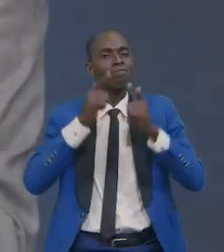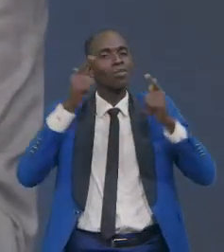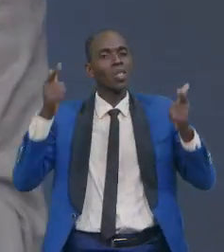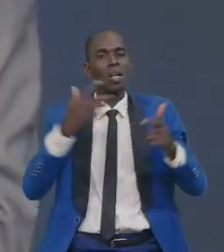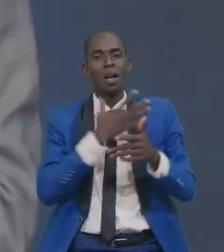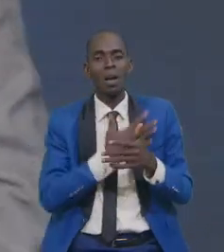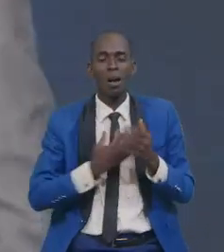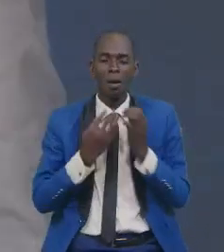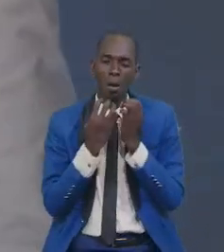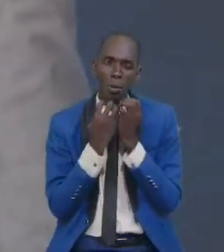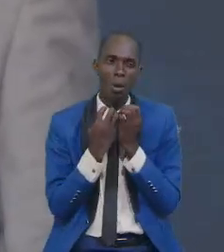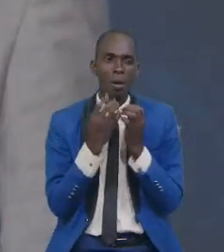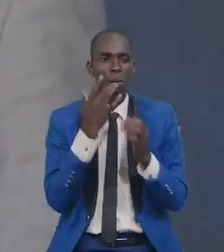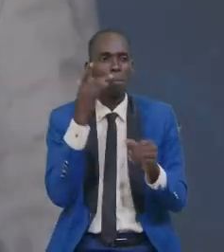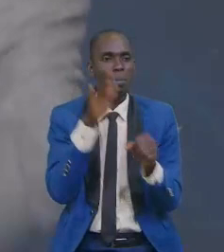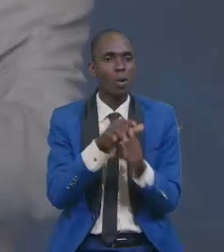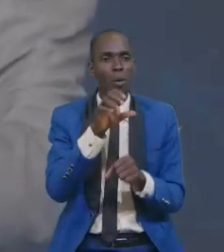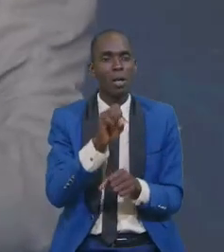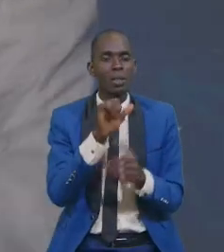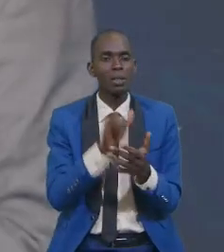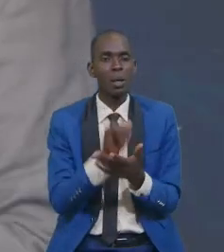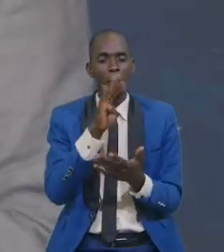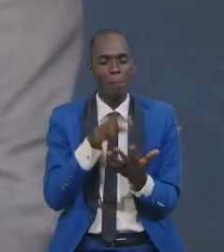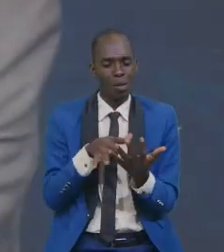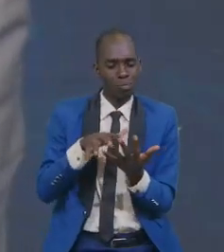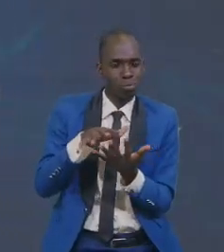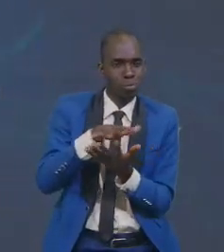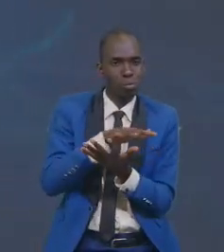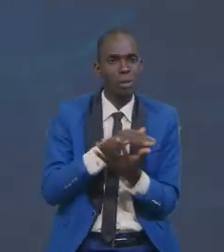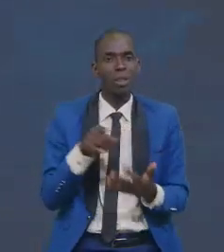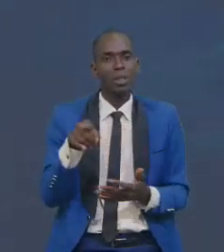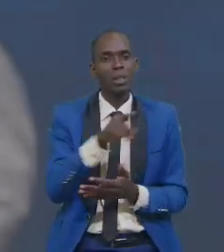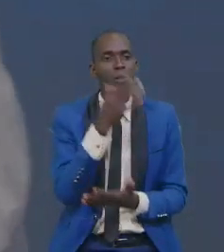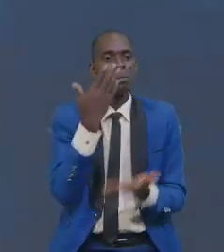precious promises, that by these ye might be